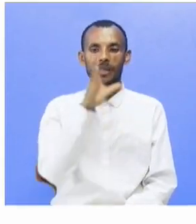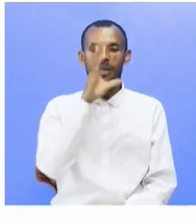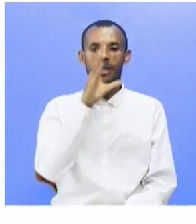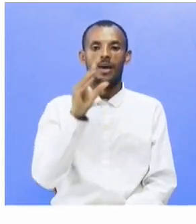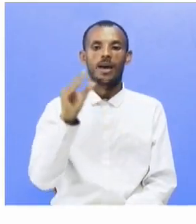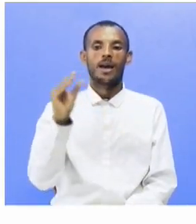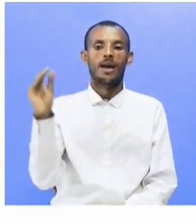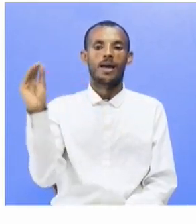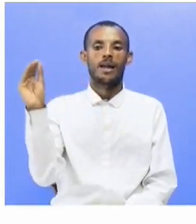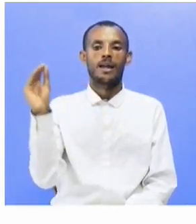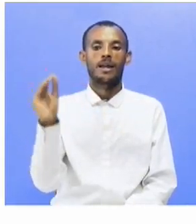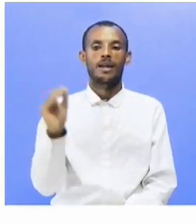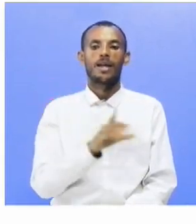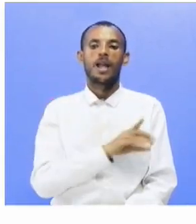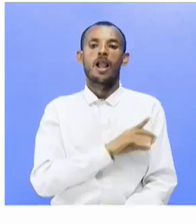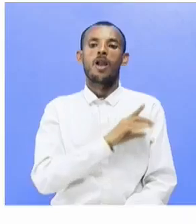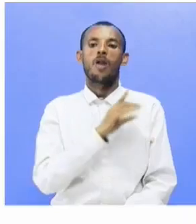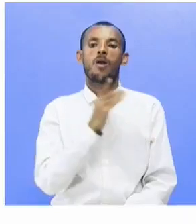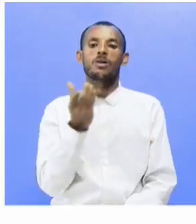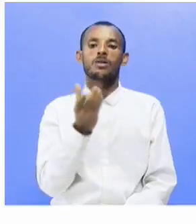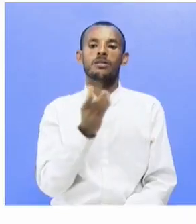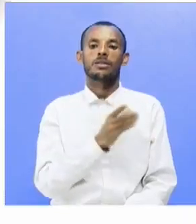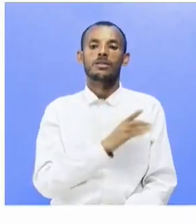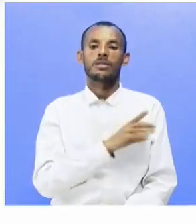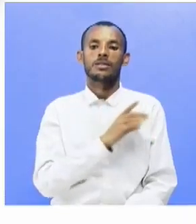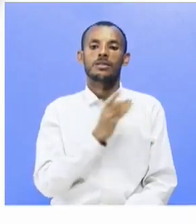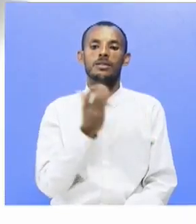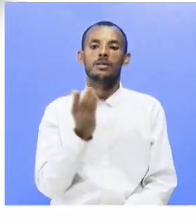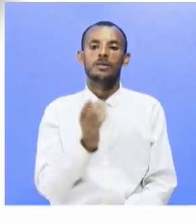and loss